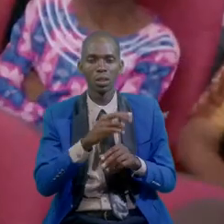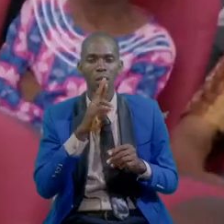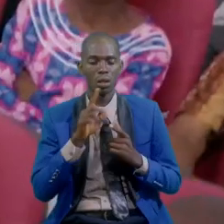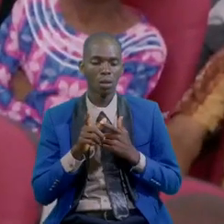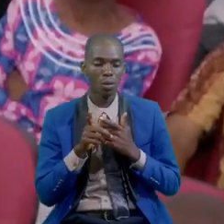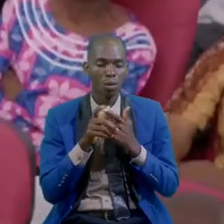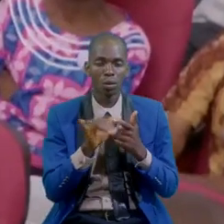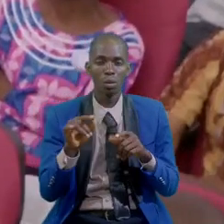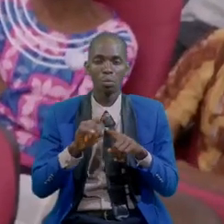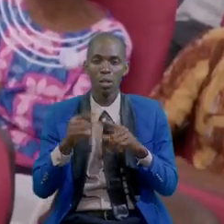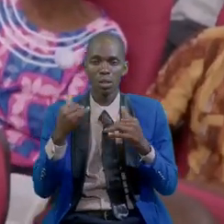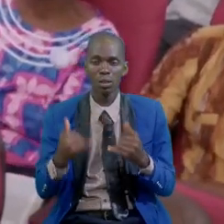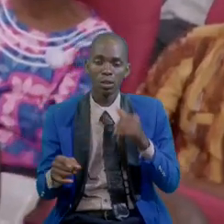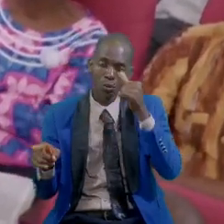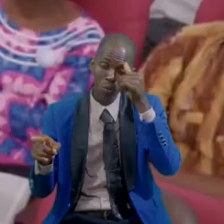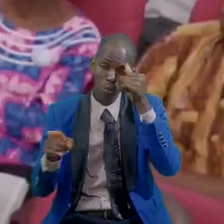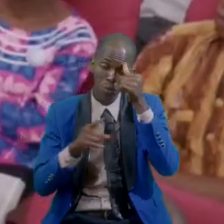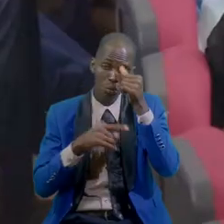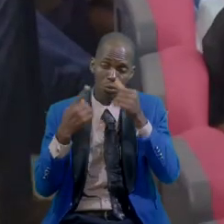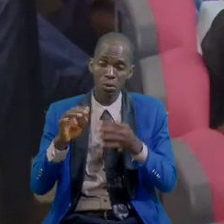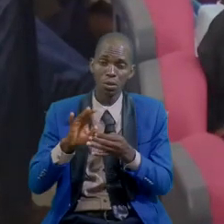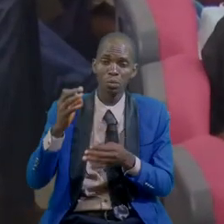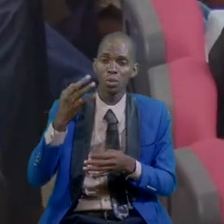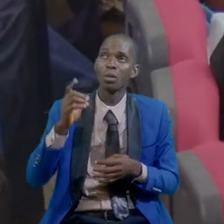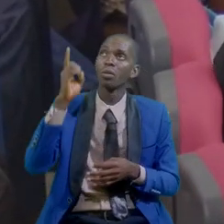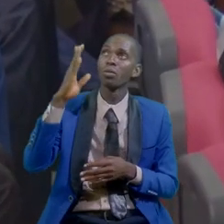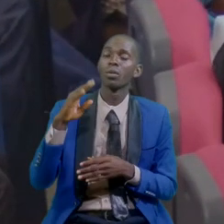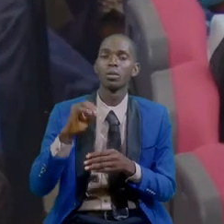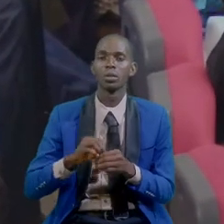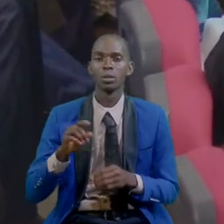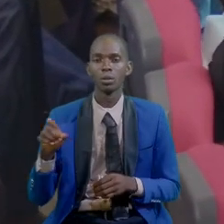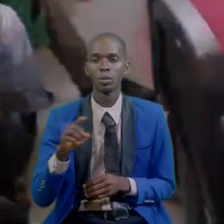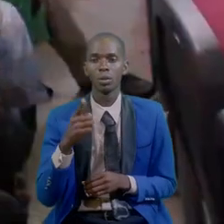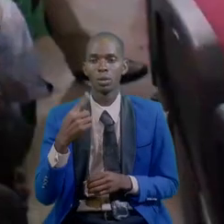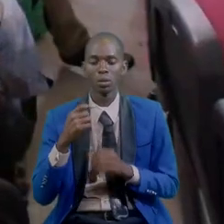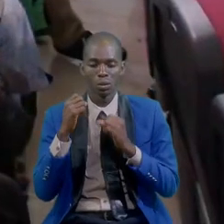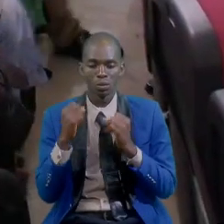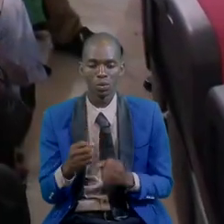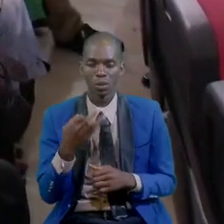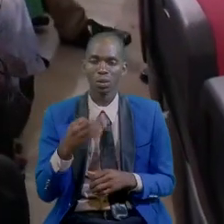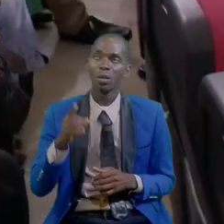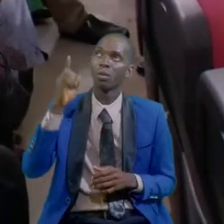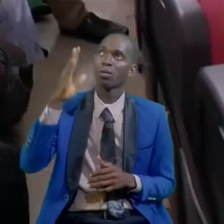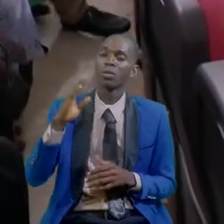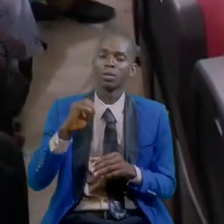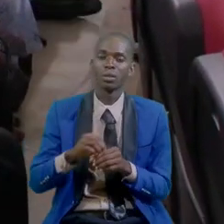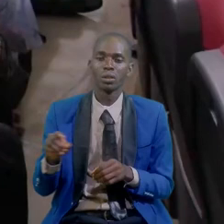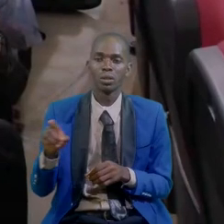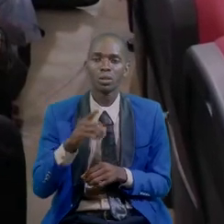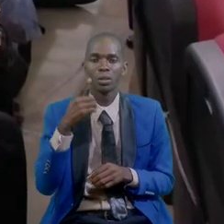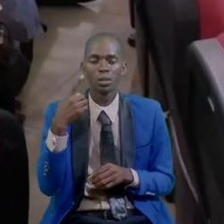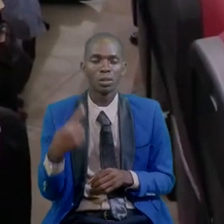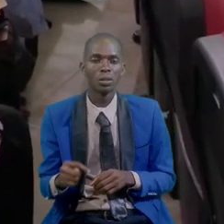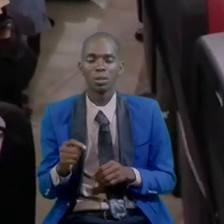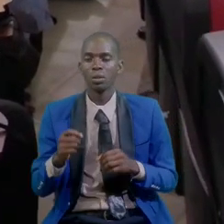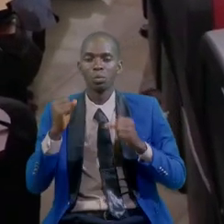you, the Spirit of God in you, the power of God in you, the unction that comes from